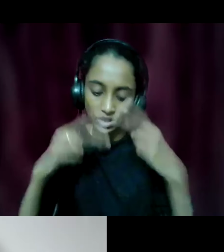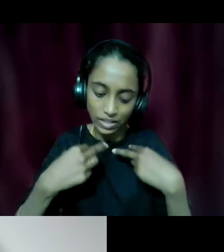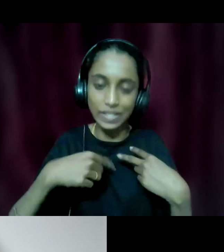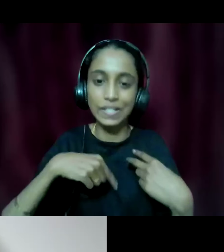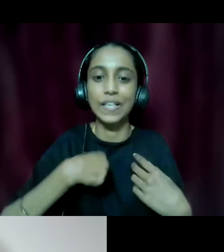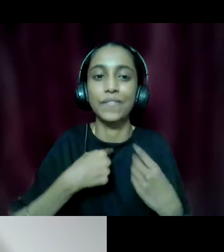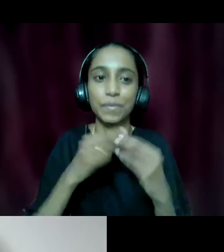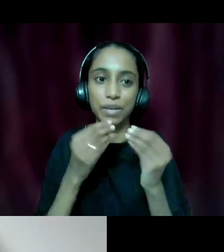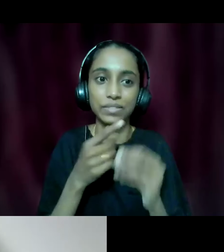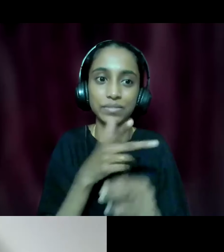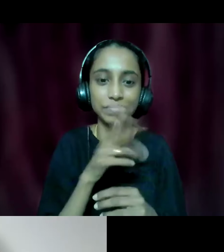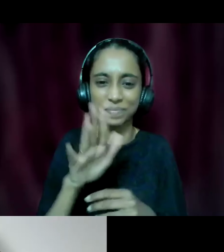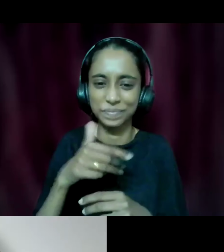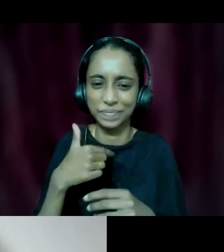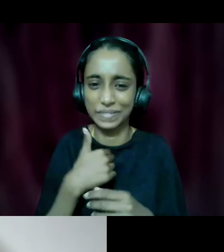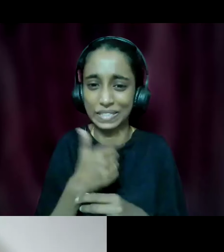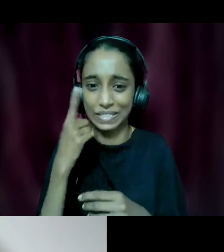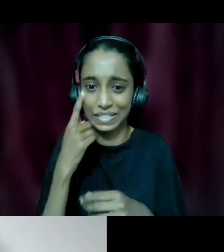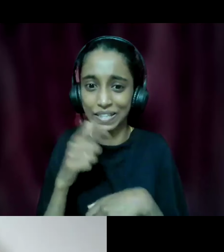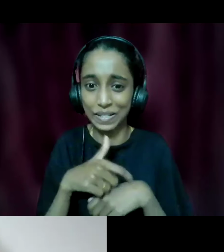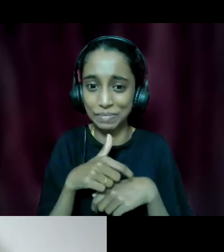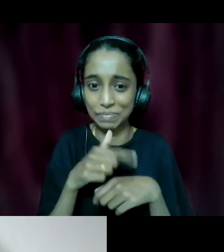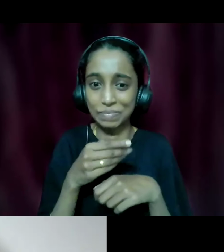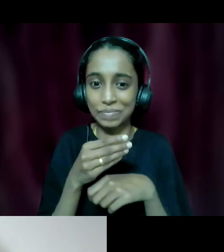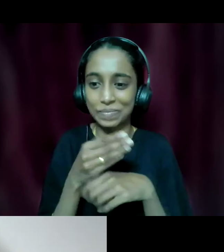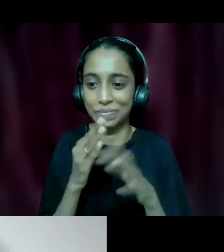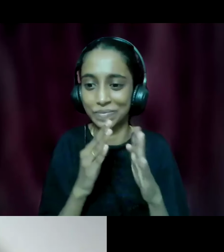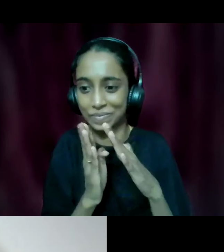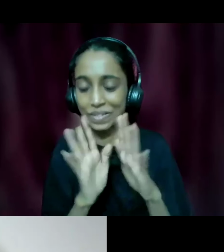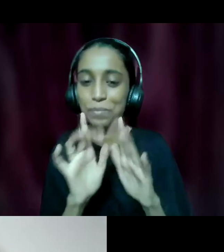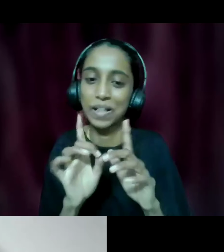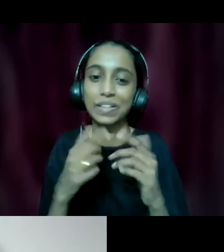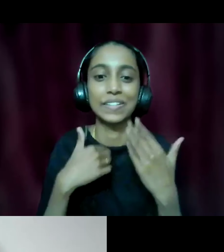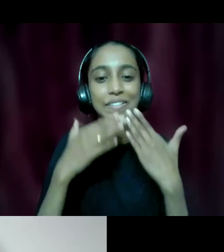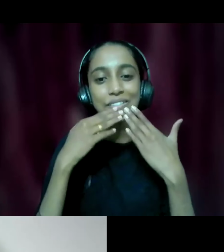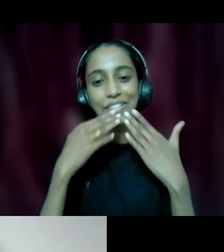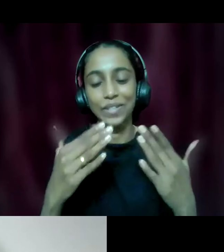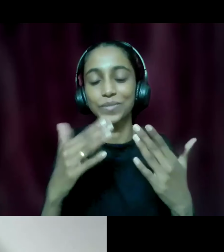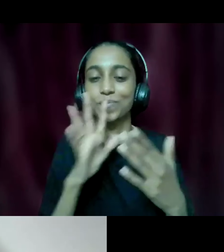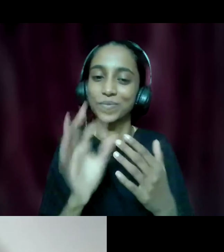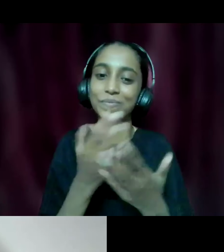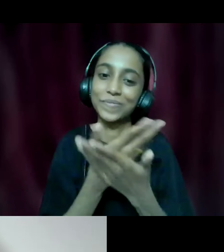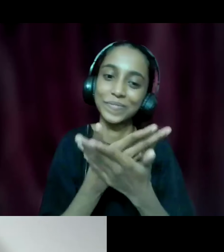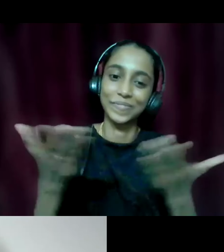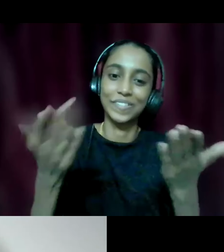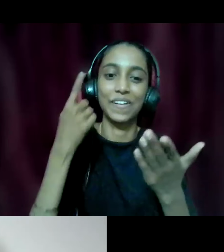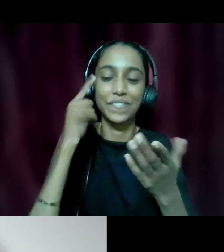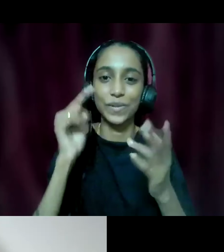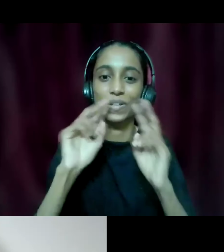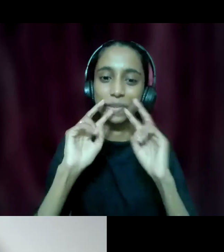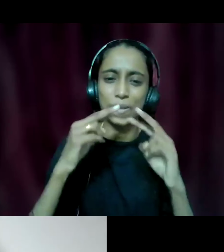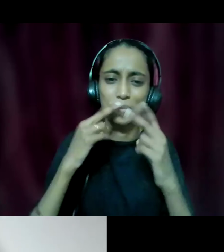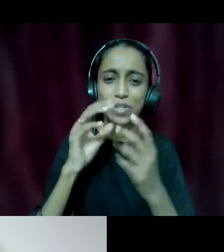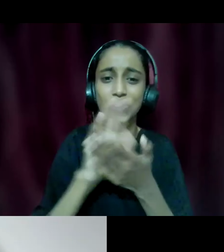afraid we are running out of time, but genuinely, I thank everyone for sharing their responses in the